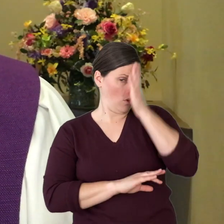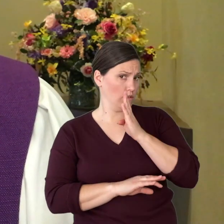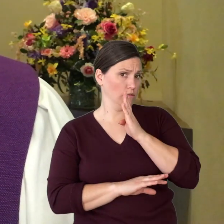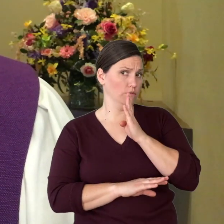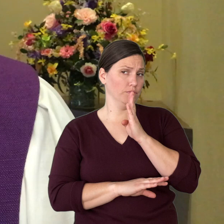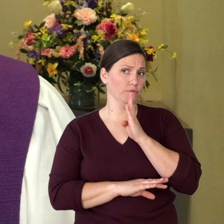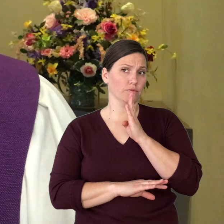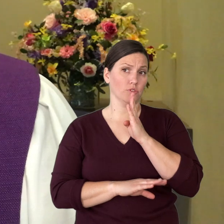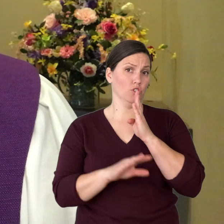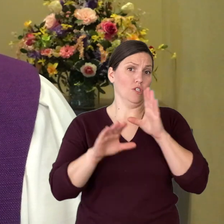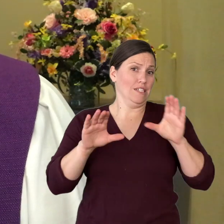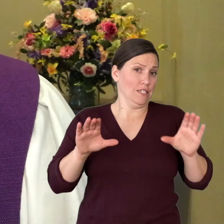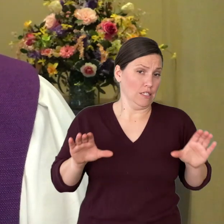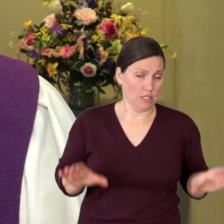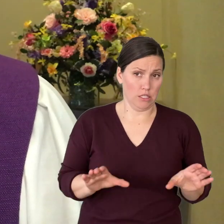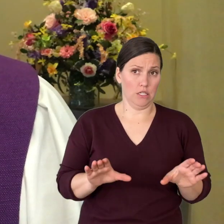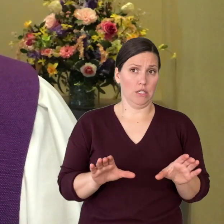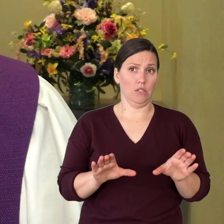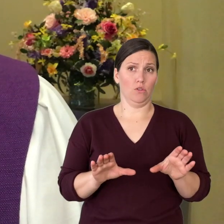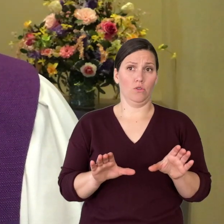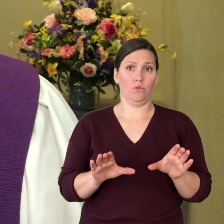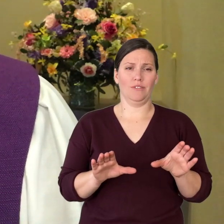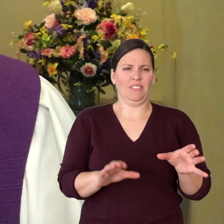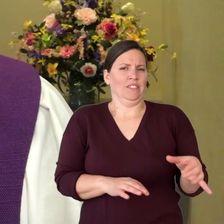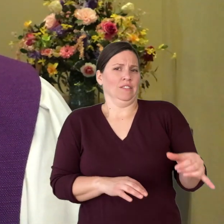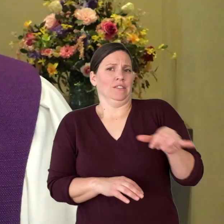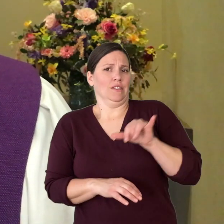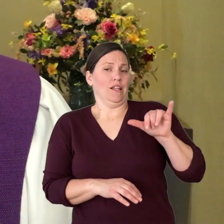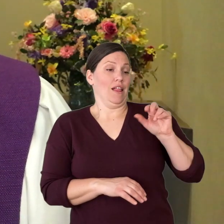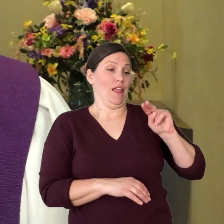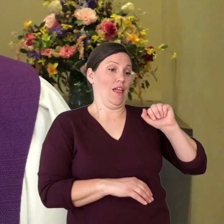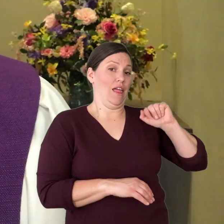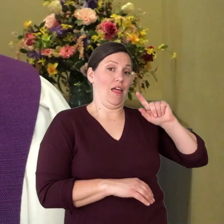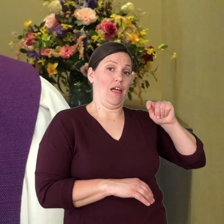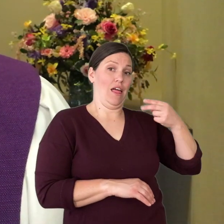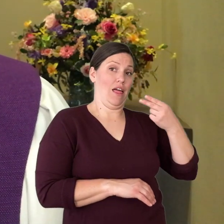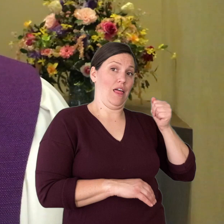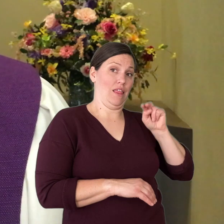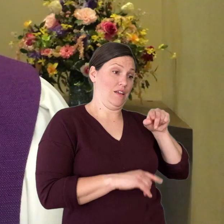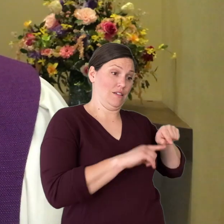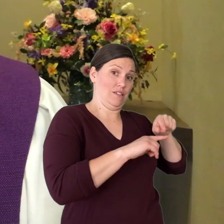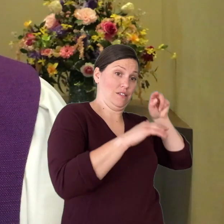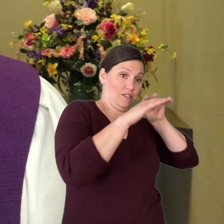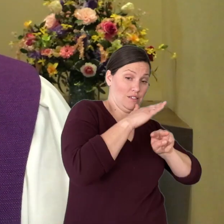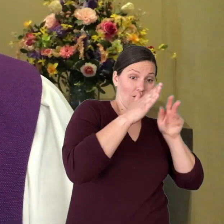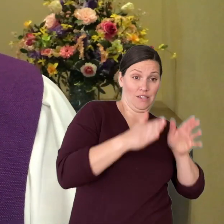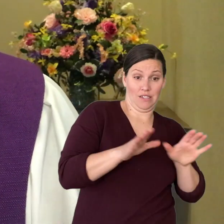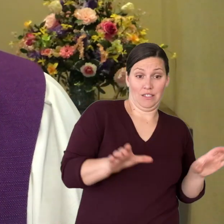God does for us what Nathan the prophet did to King David.